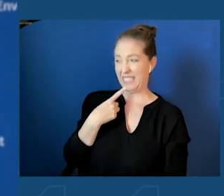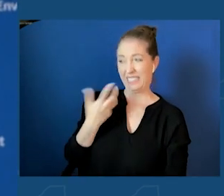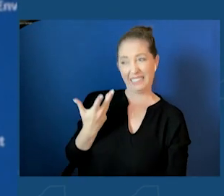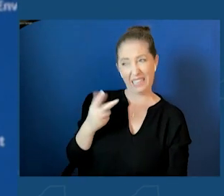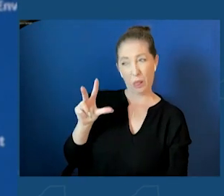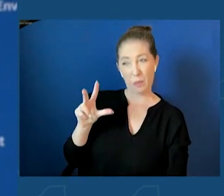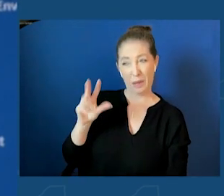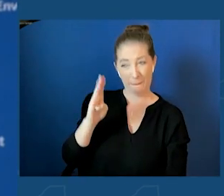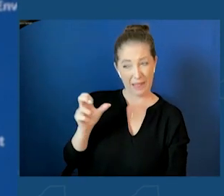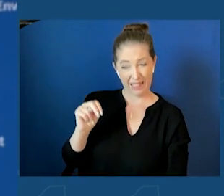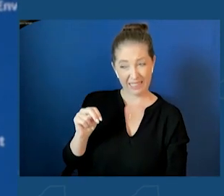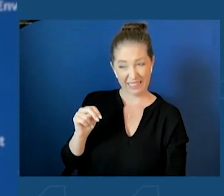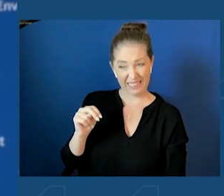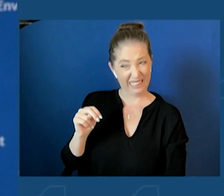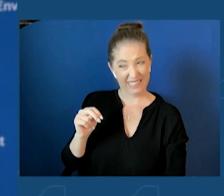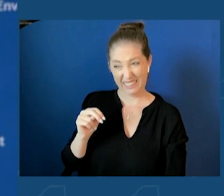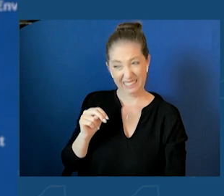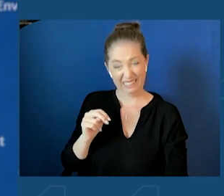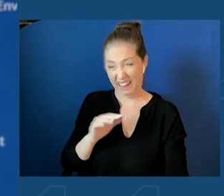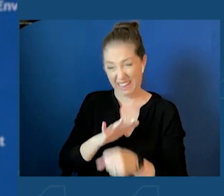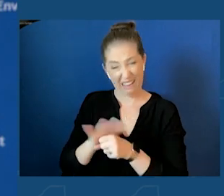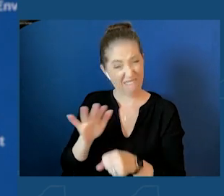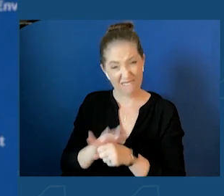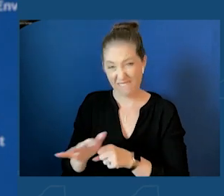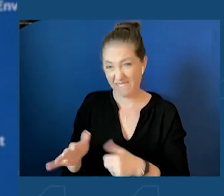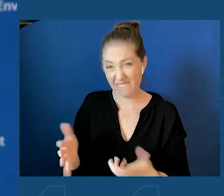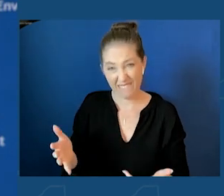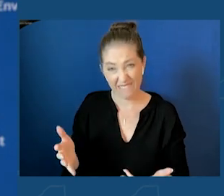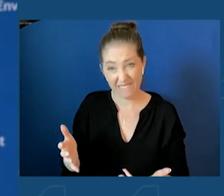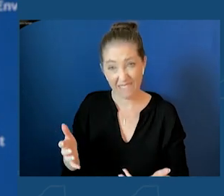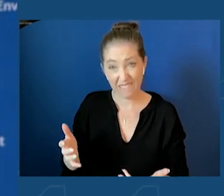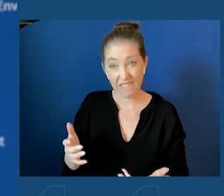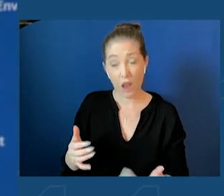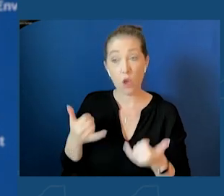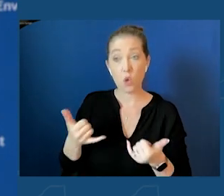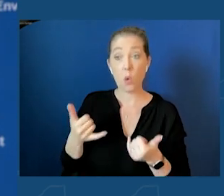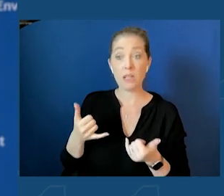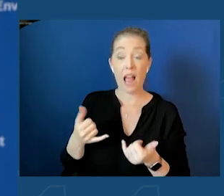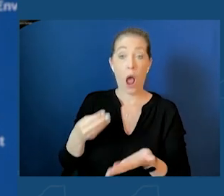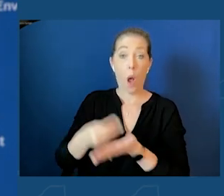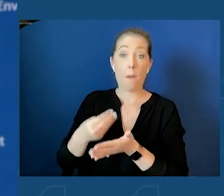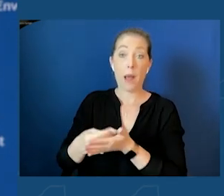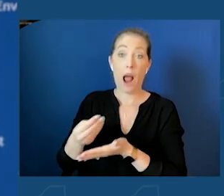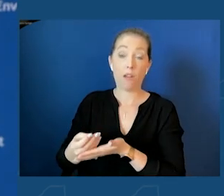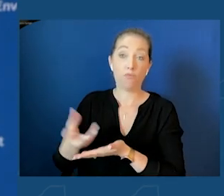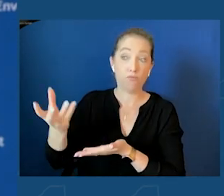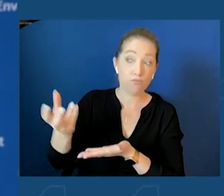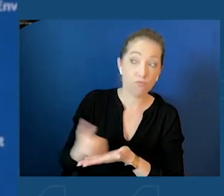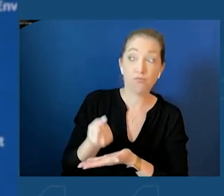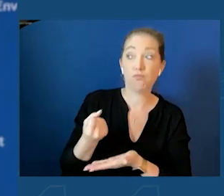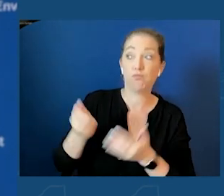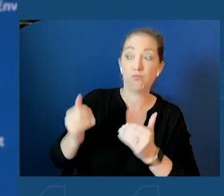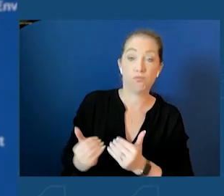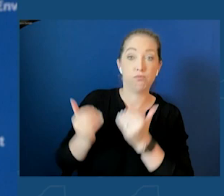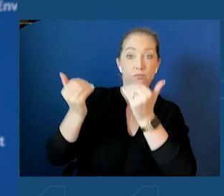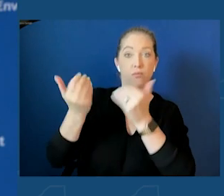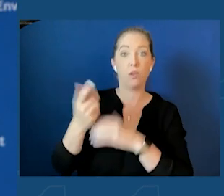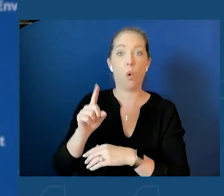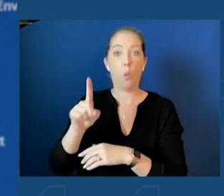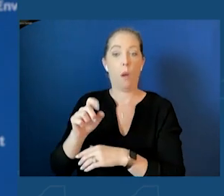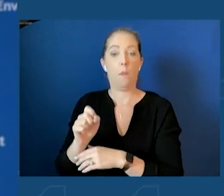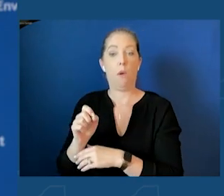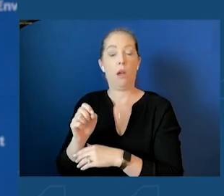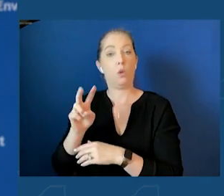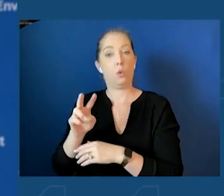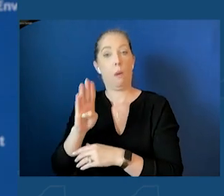enough. We raised it $1.2 billion more to $4.2 billion, and we did that. The legislature, I